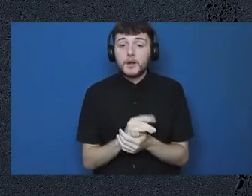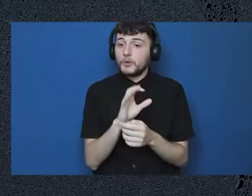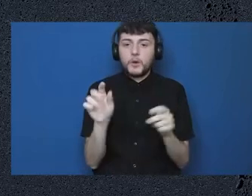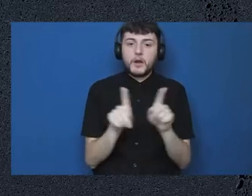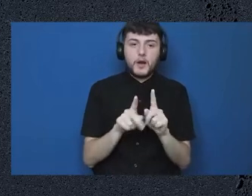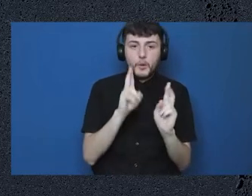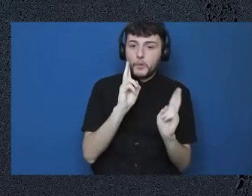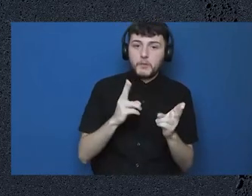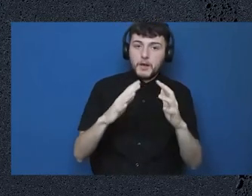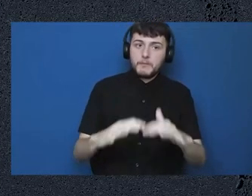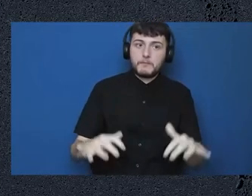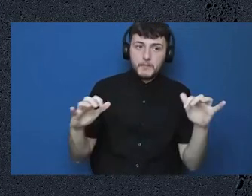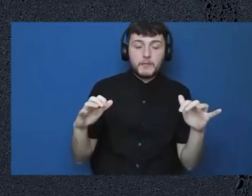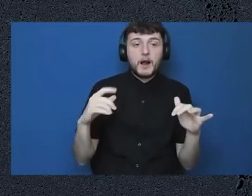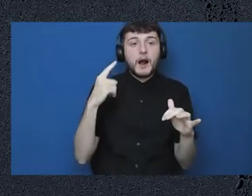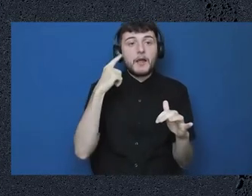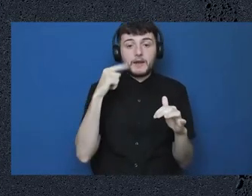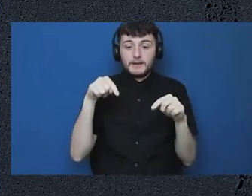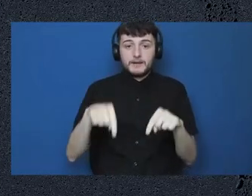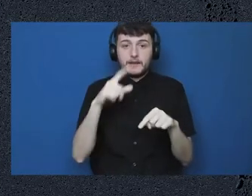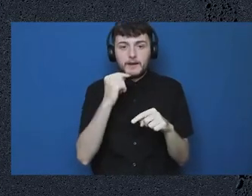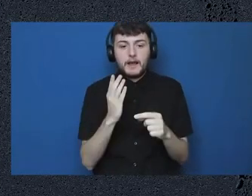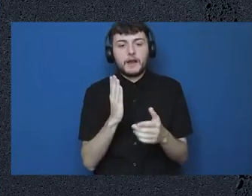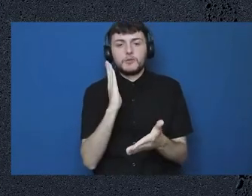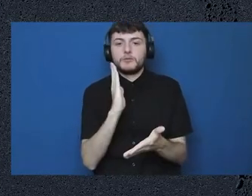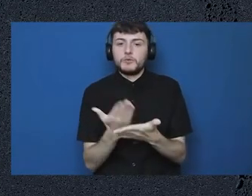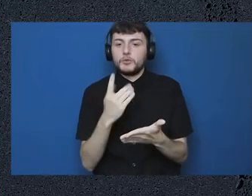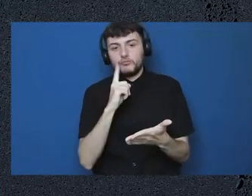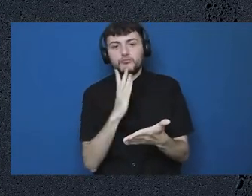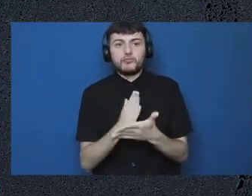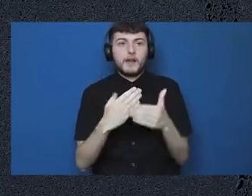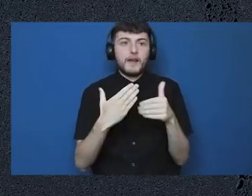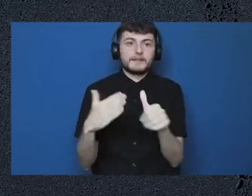to get, I would hope, an answer that's relevant and concise.